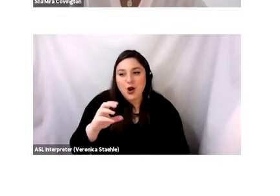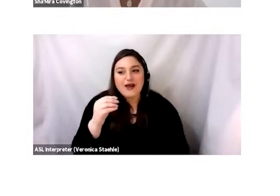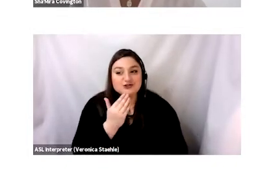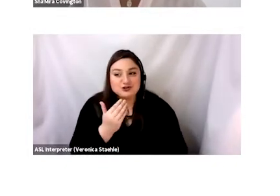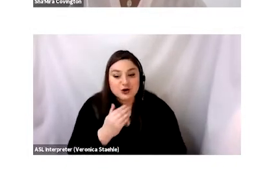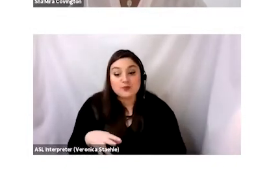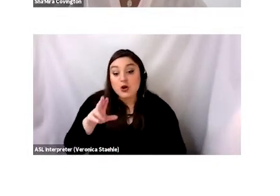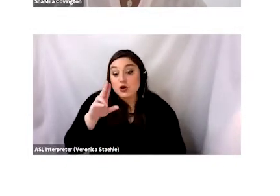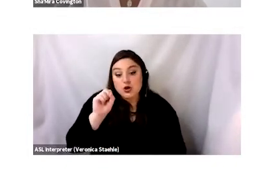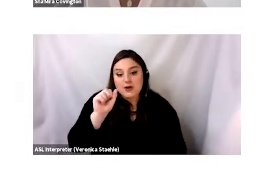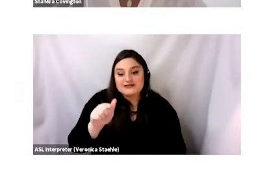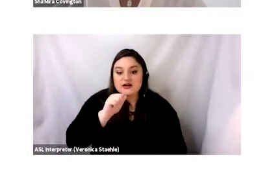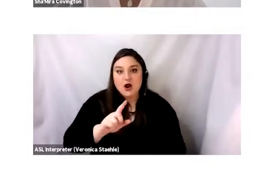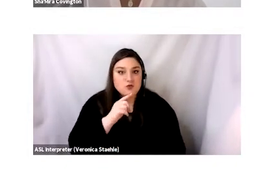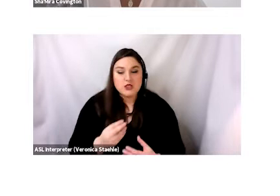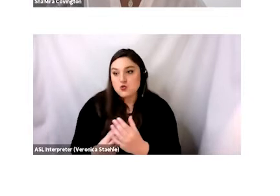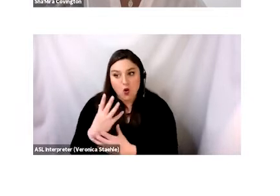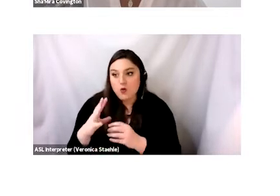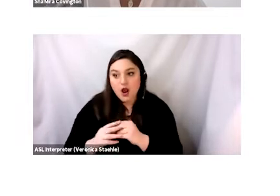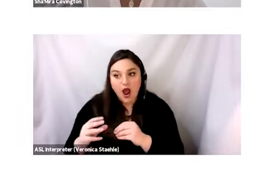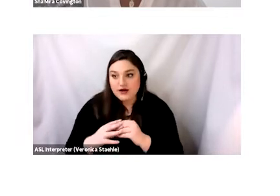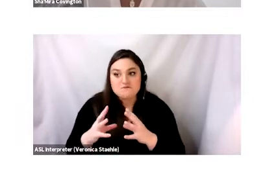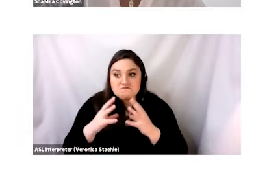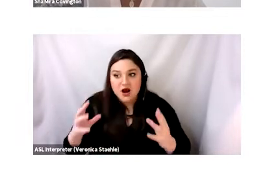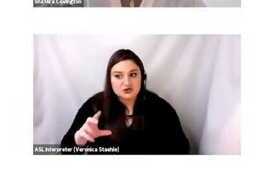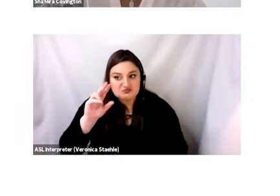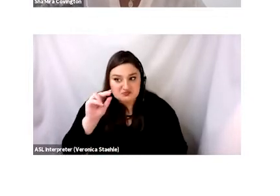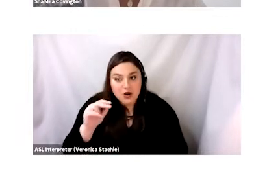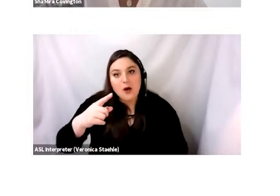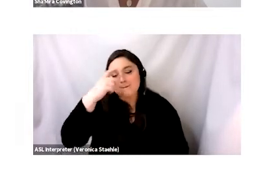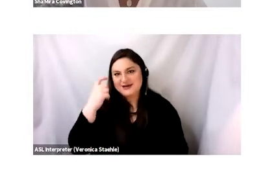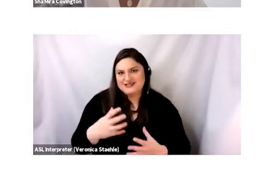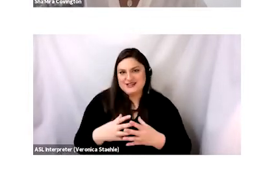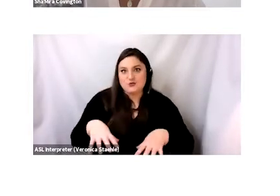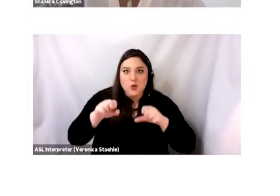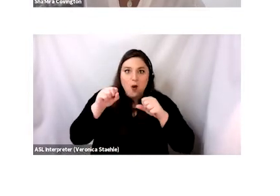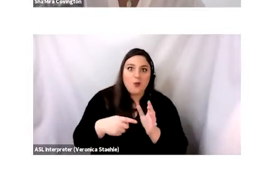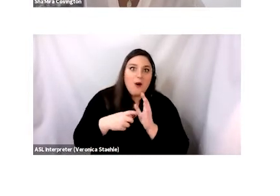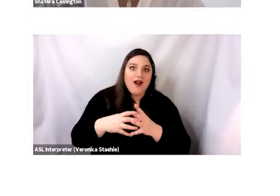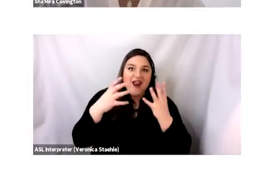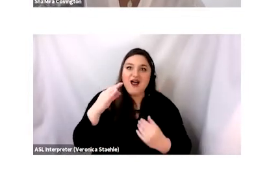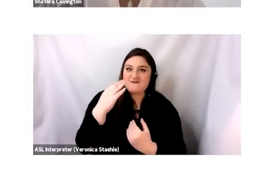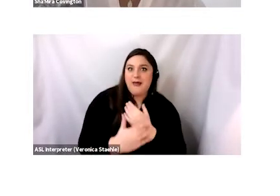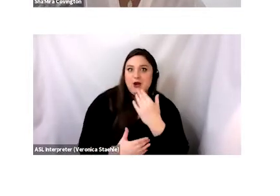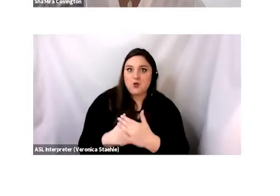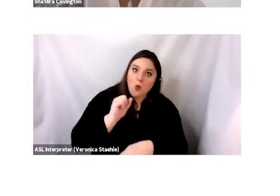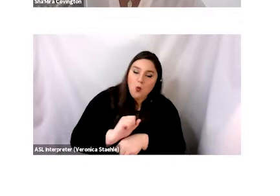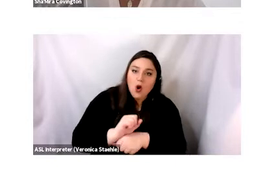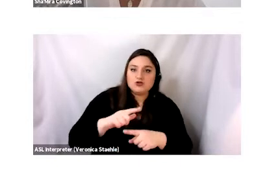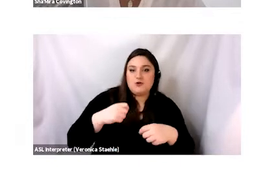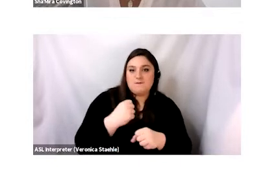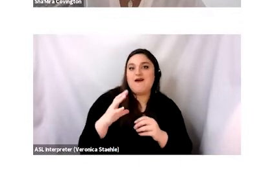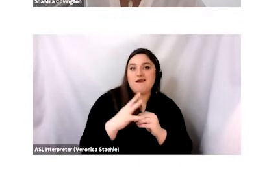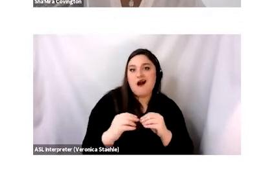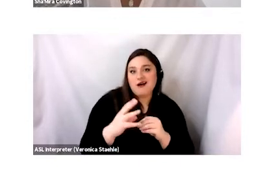US due to the excessive amount of manual labor that it required. So the boll of the